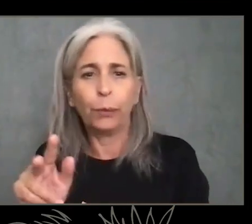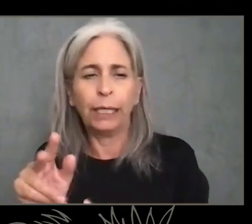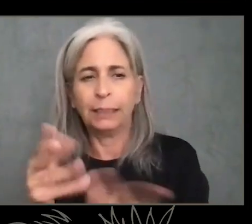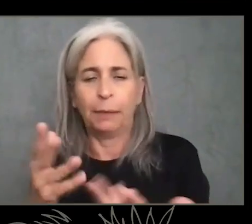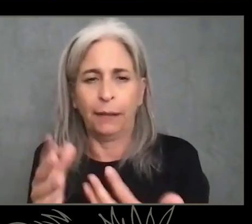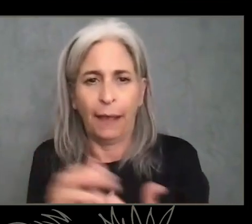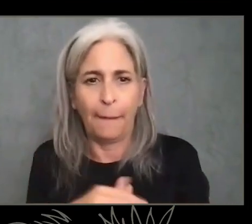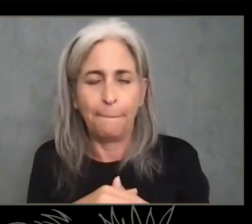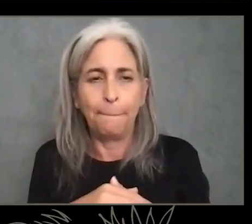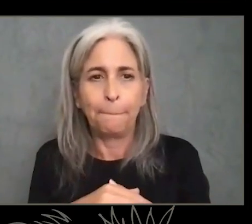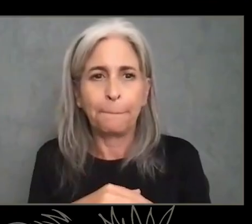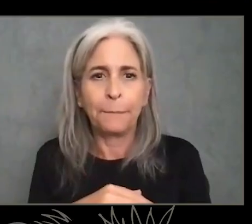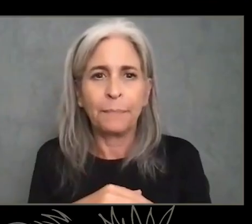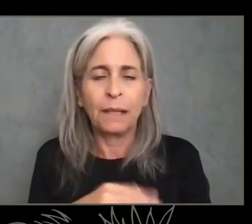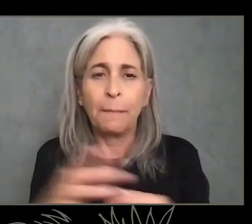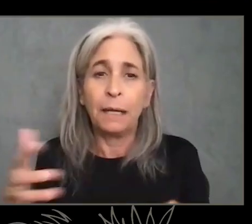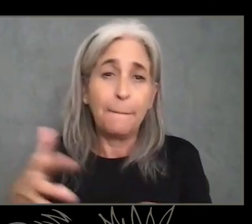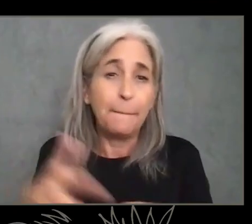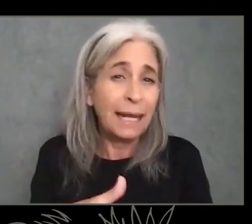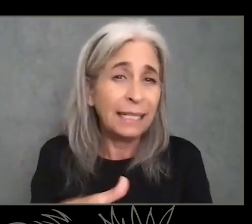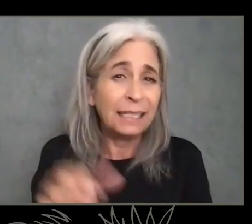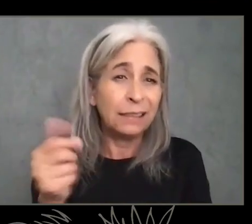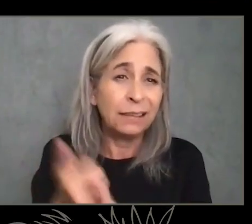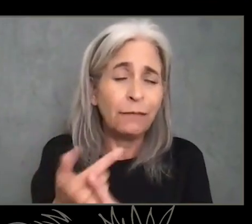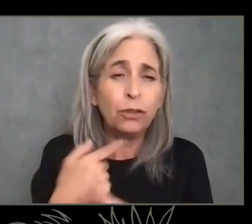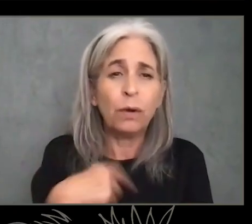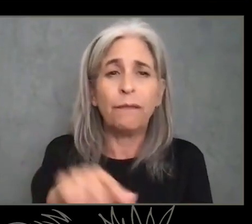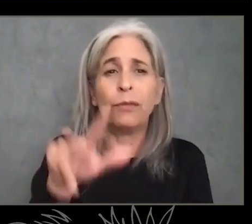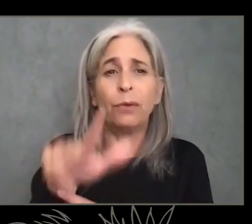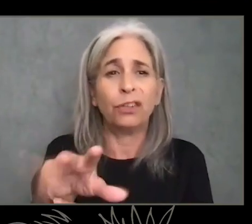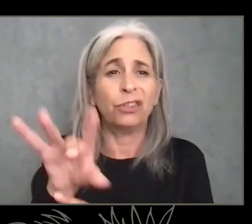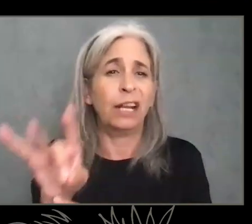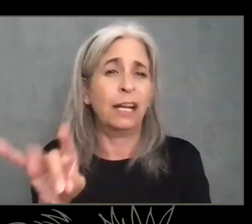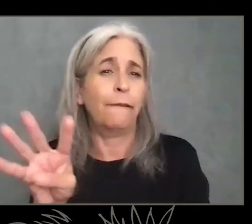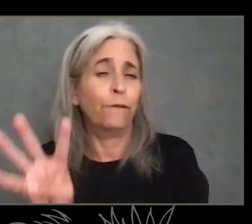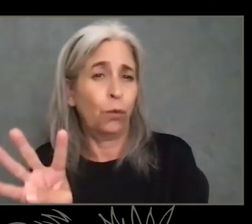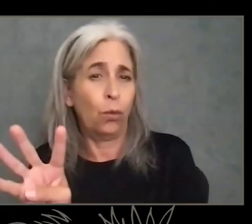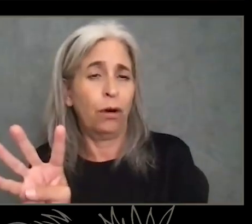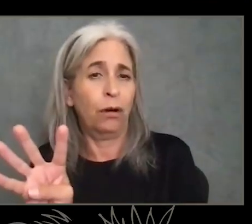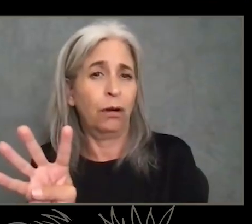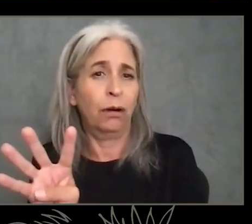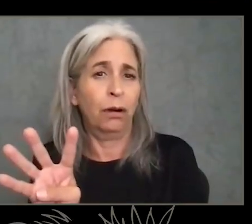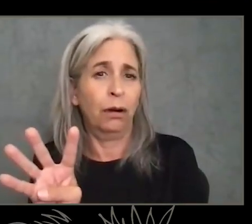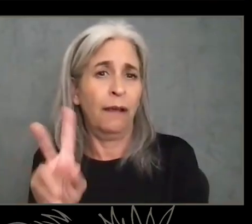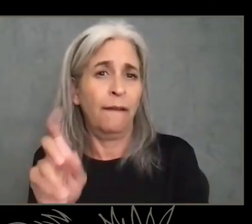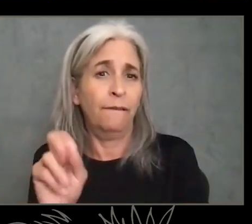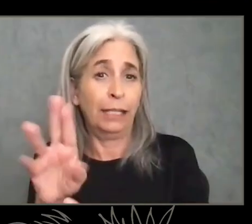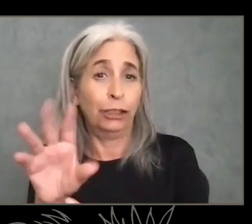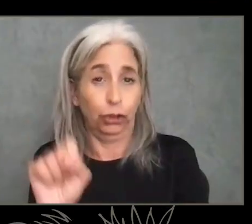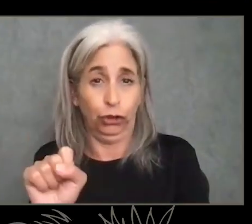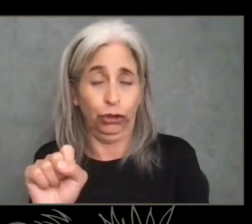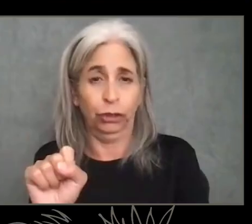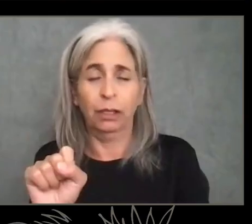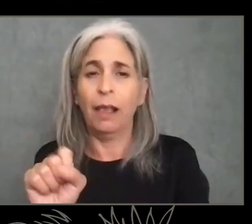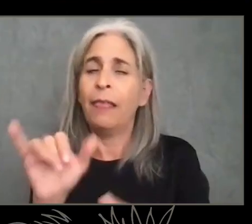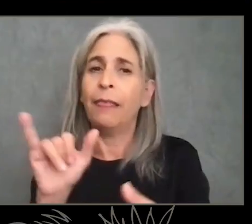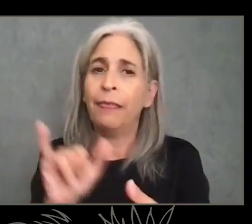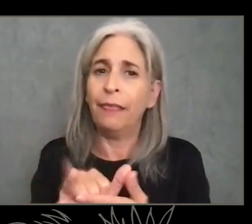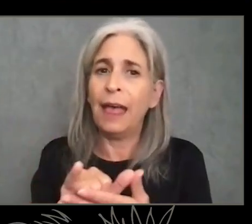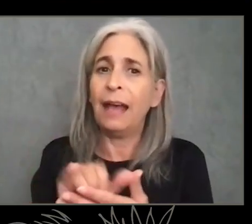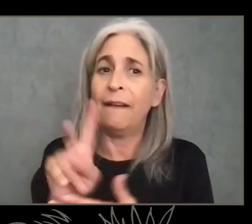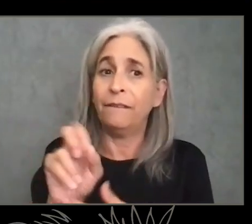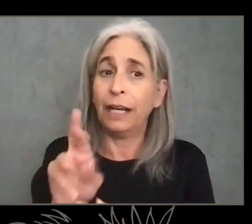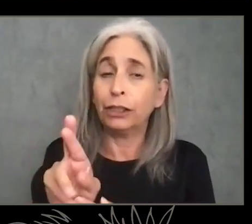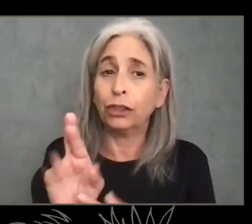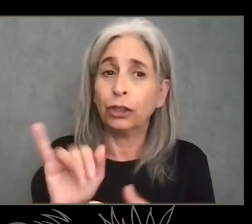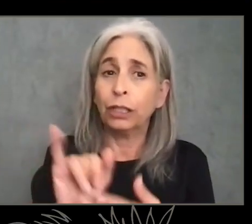But vector or embeddings itself, you'll have 384 vectors. So that thing, that